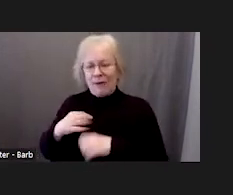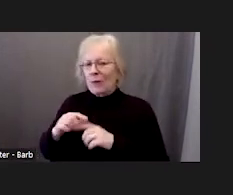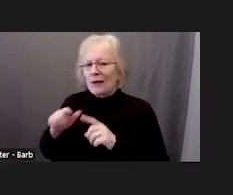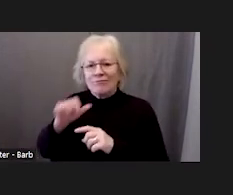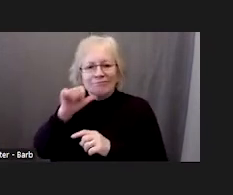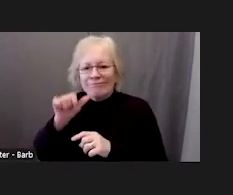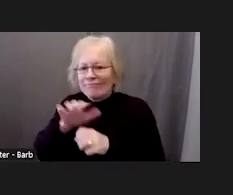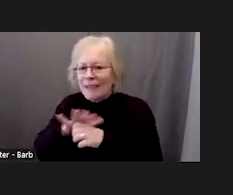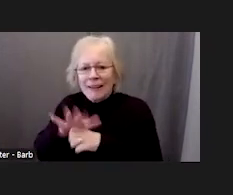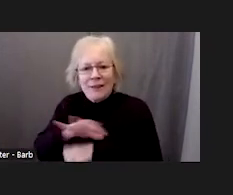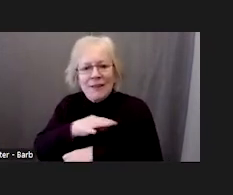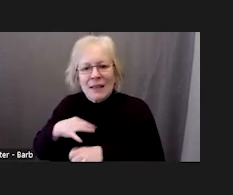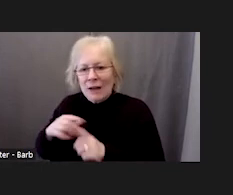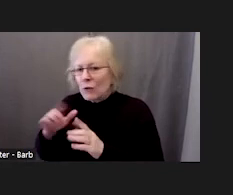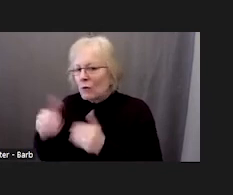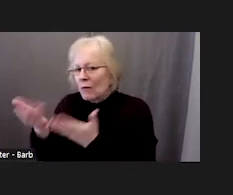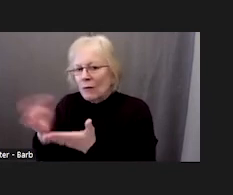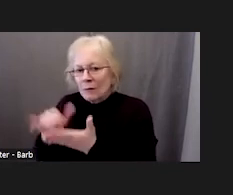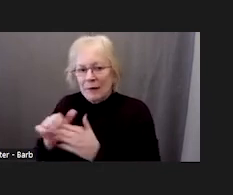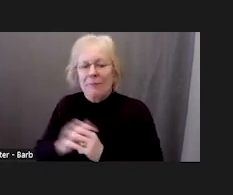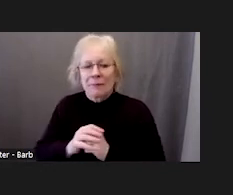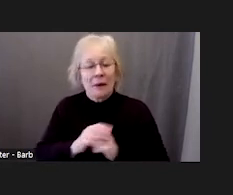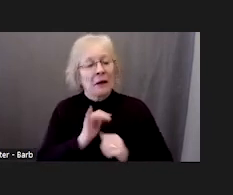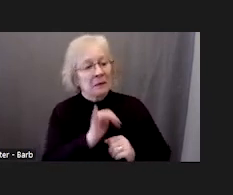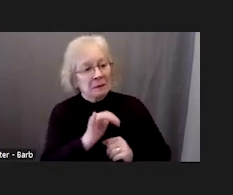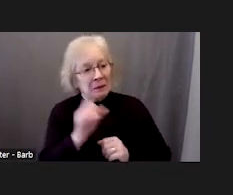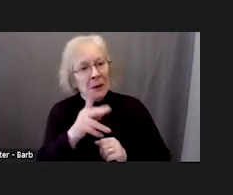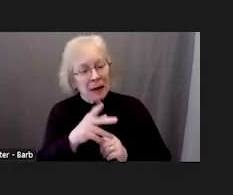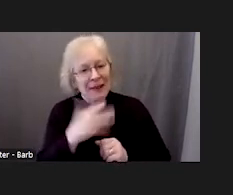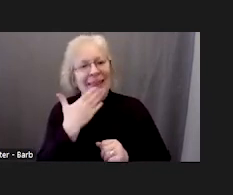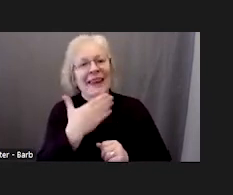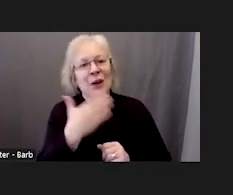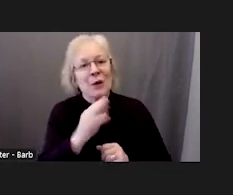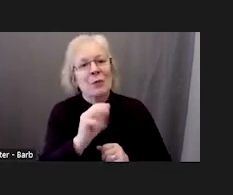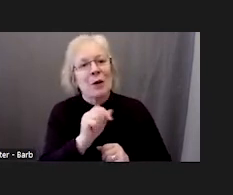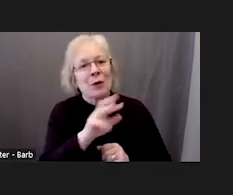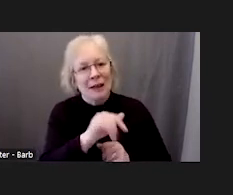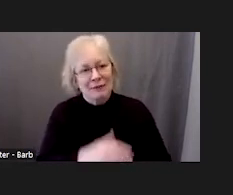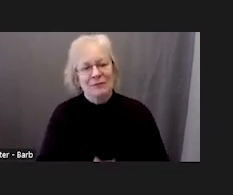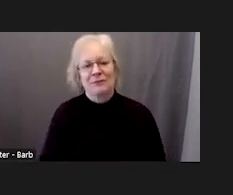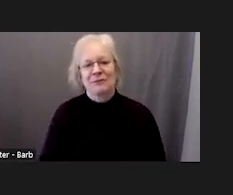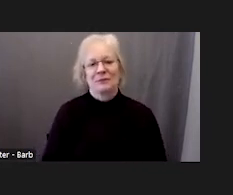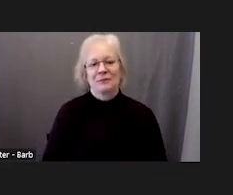Okay. Because they don't have the staff. Yeah, exactly. Okay. Thank you, Maria.